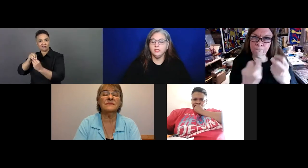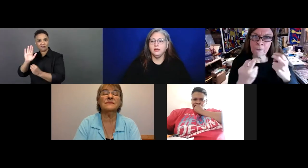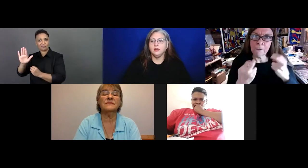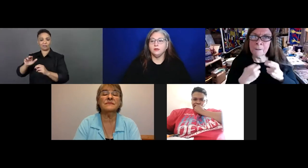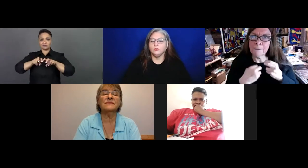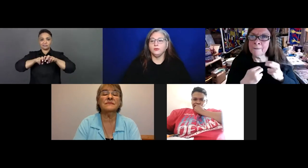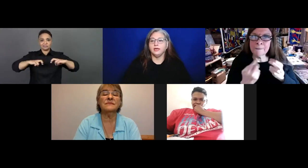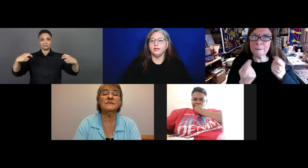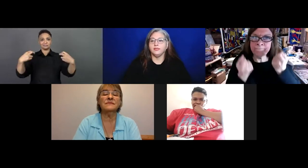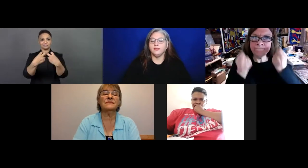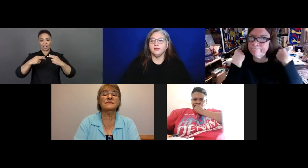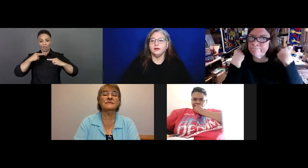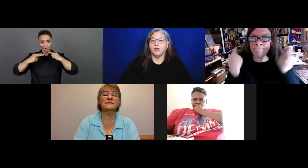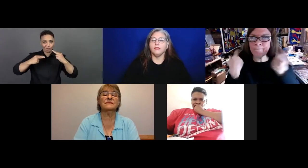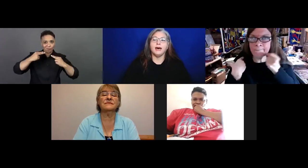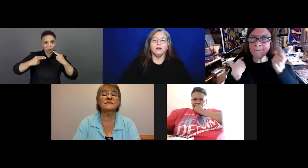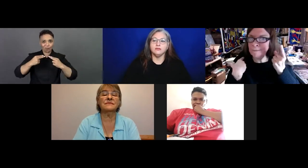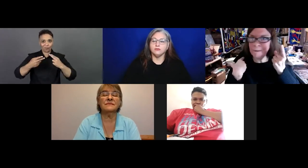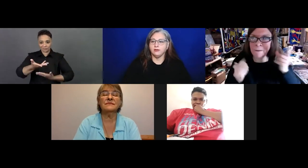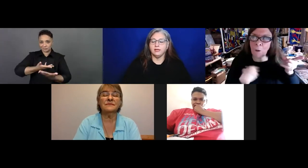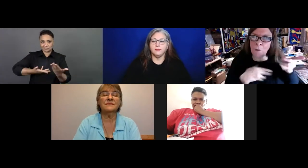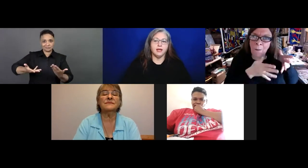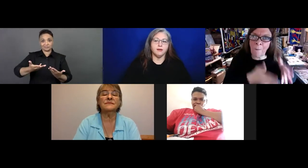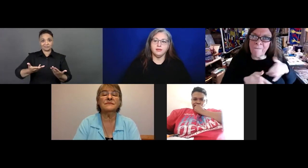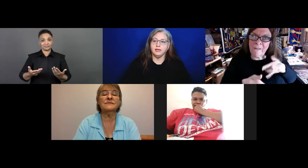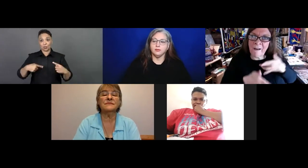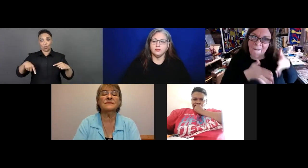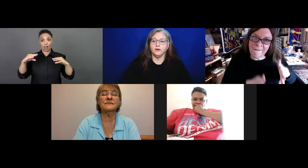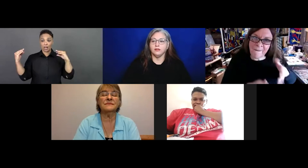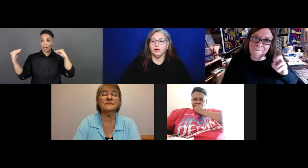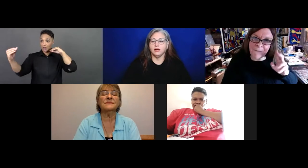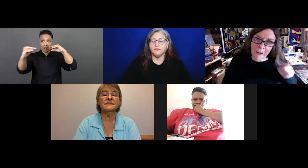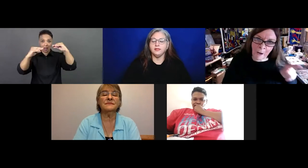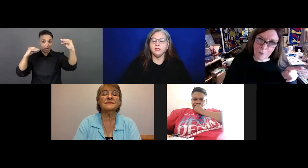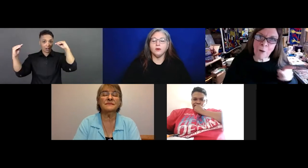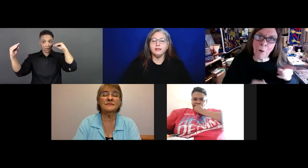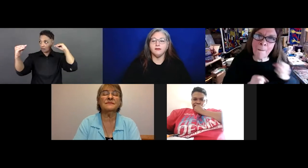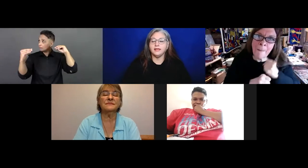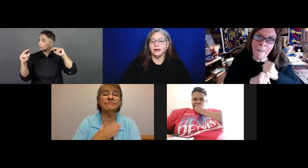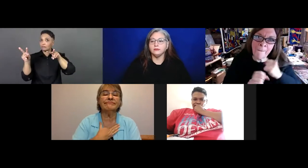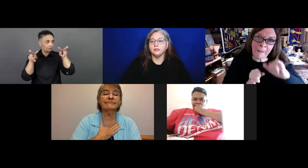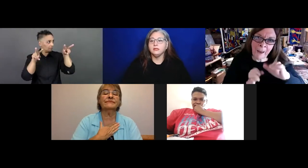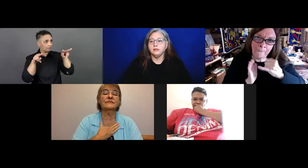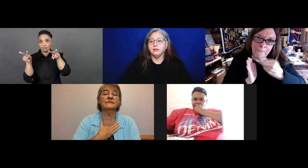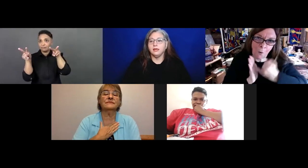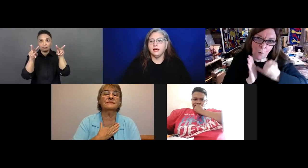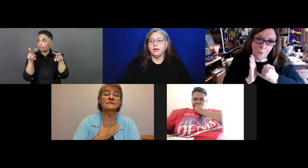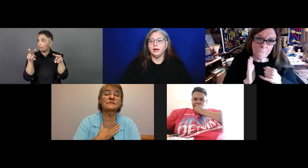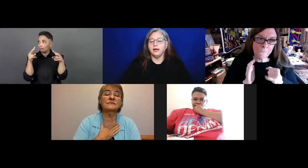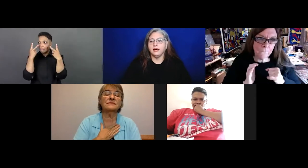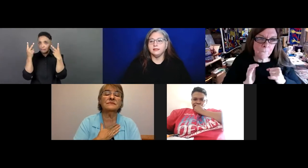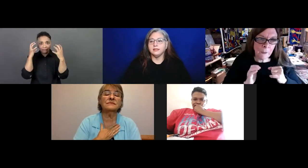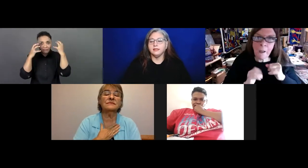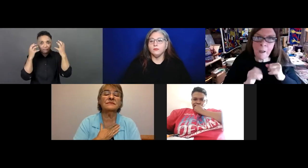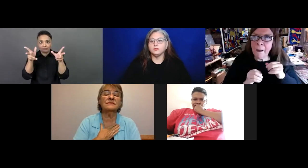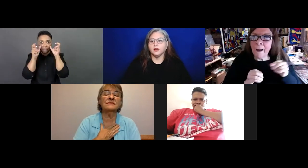table with all the mouths around him and not being able to follow along and feeling quite left out.